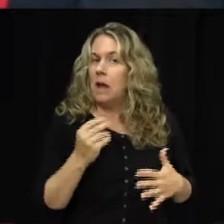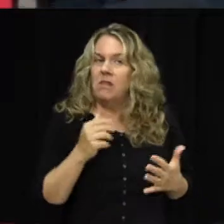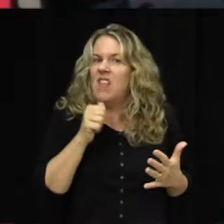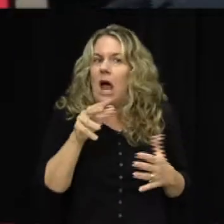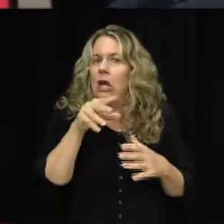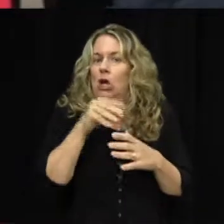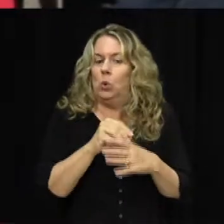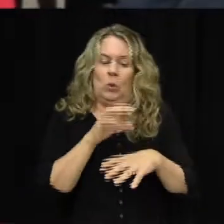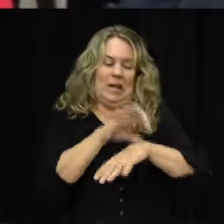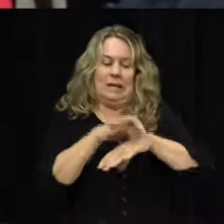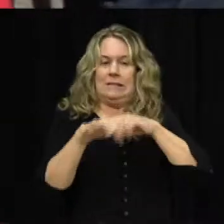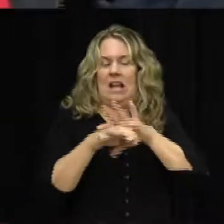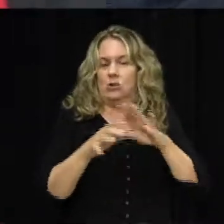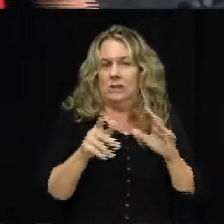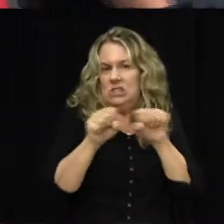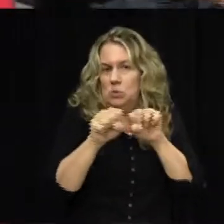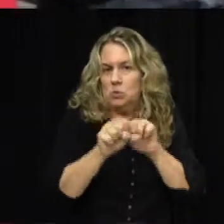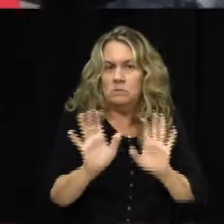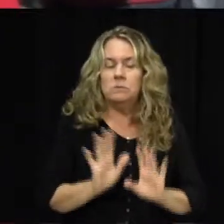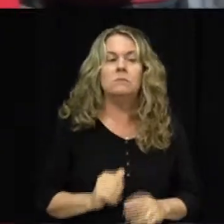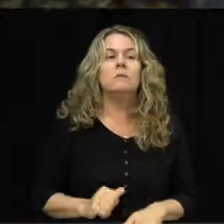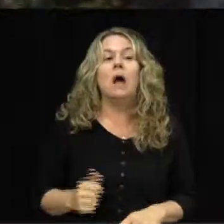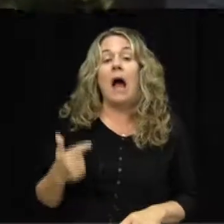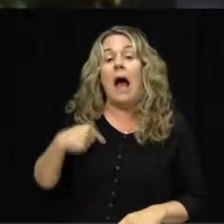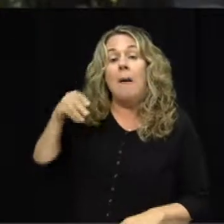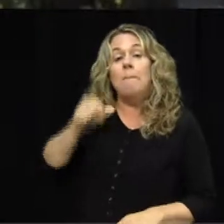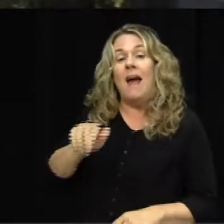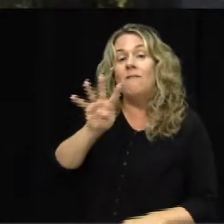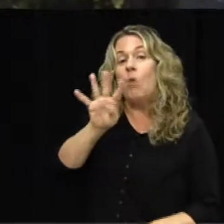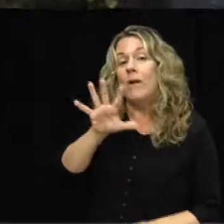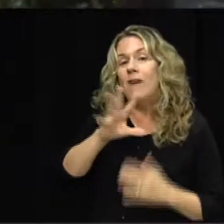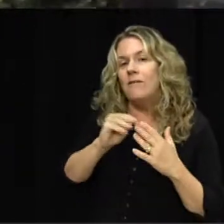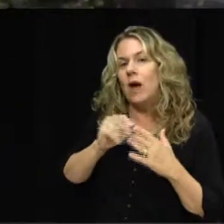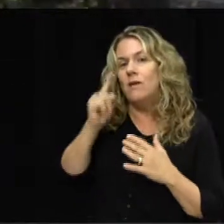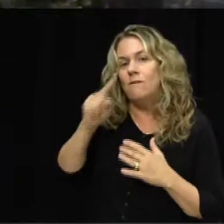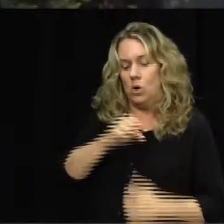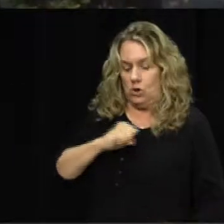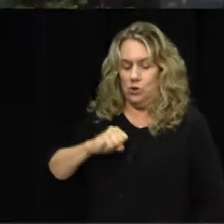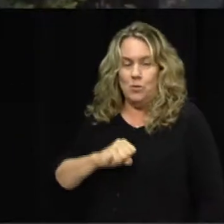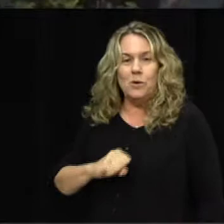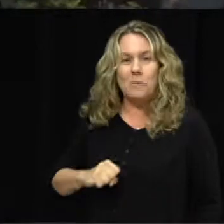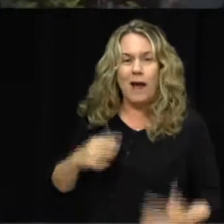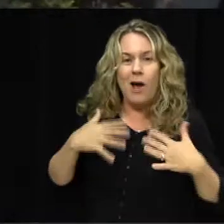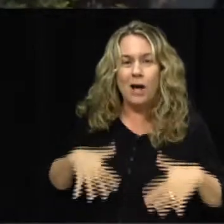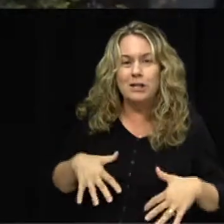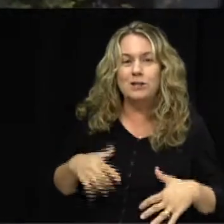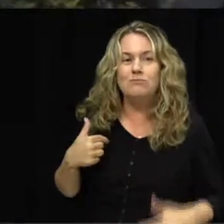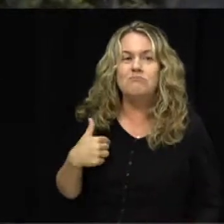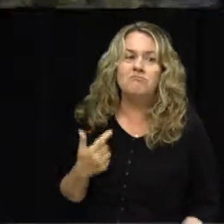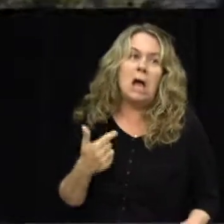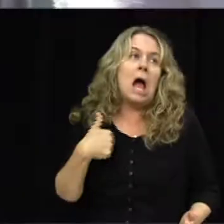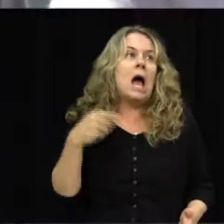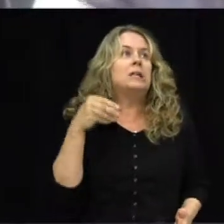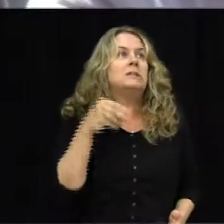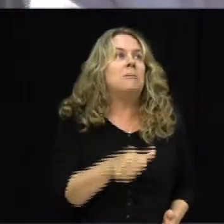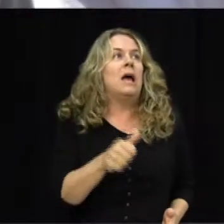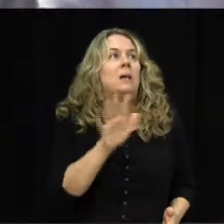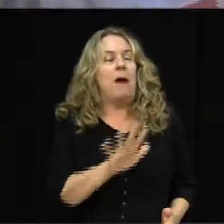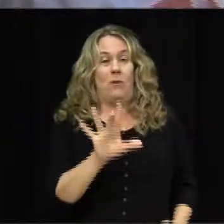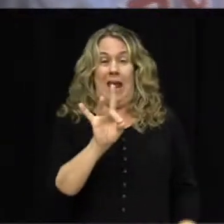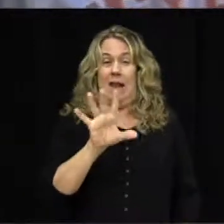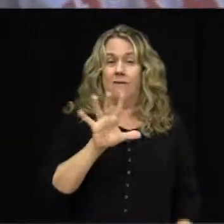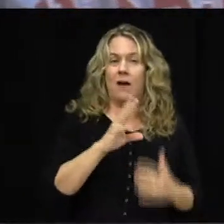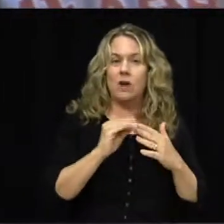costumes. And that's not including accessories. I paid $45 for a Superman costume. I